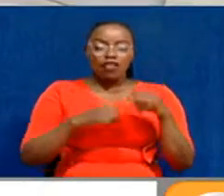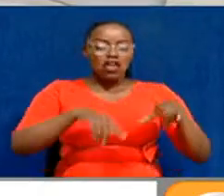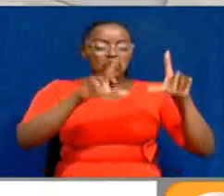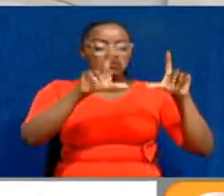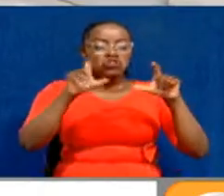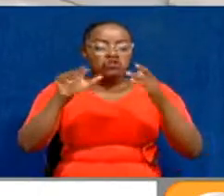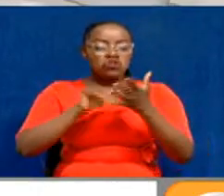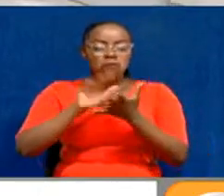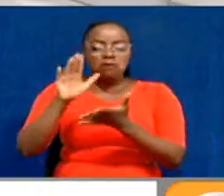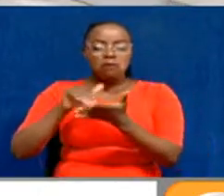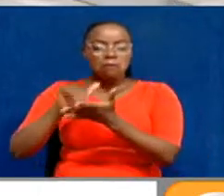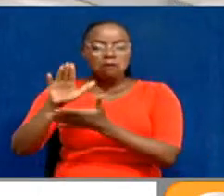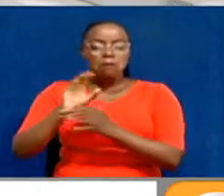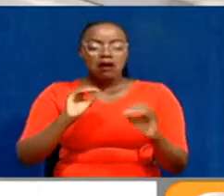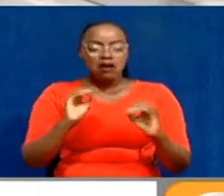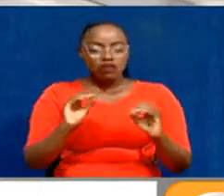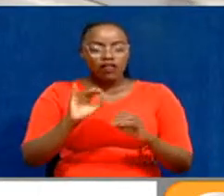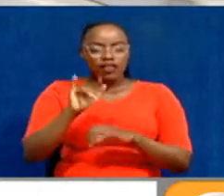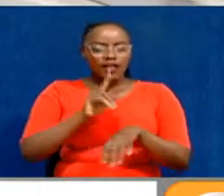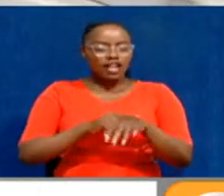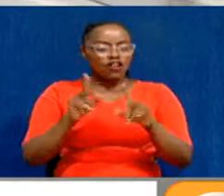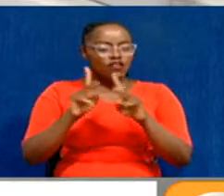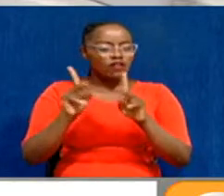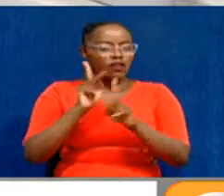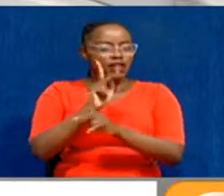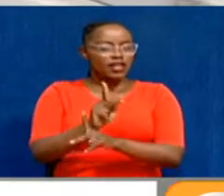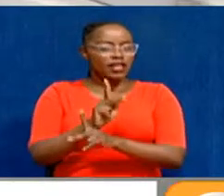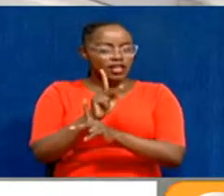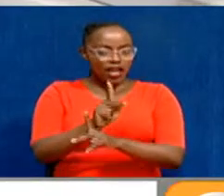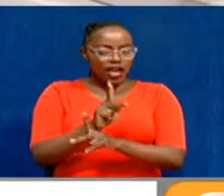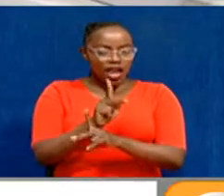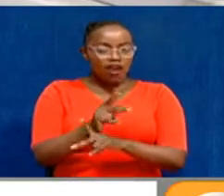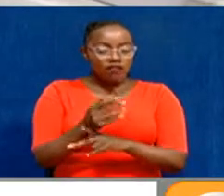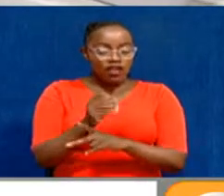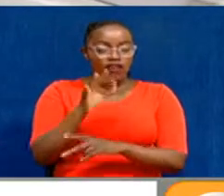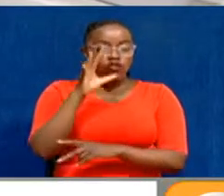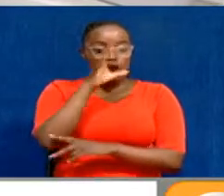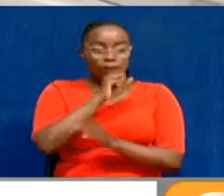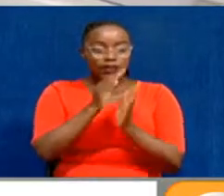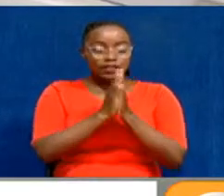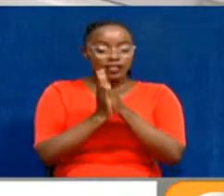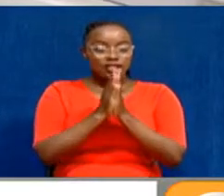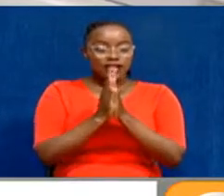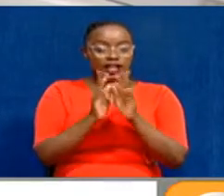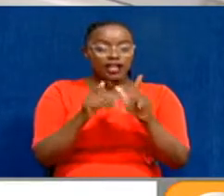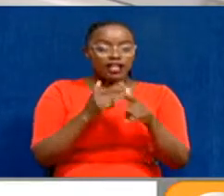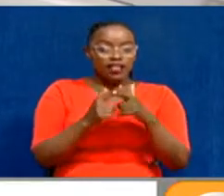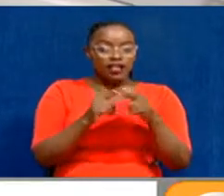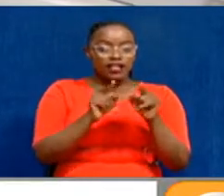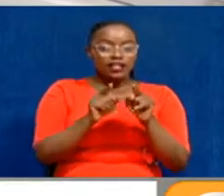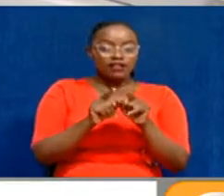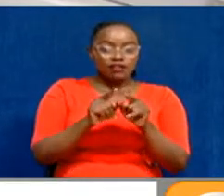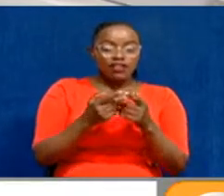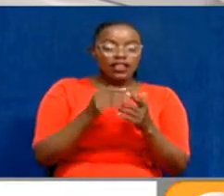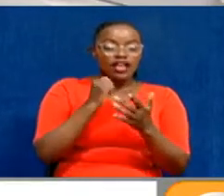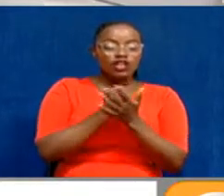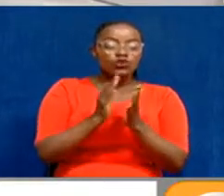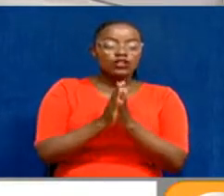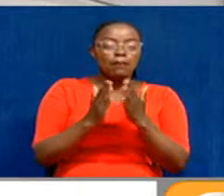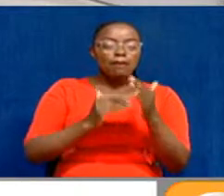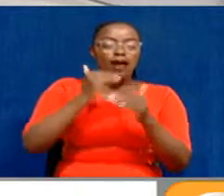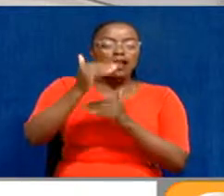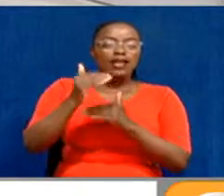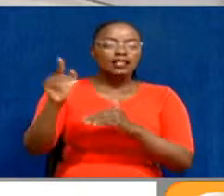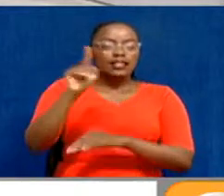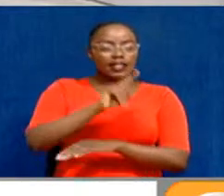photos are being shared all over. Yeah. At that point, you needed to be very, very careful, lest you miss the story and it is the splash in the newspapers the following